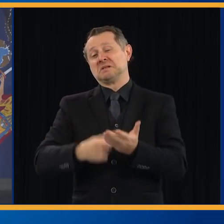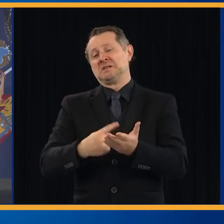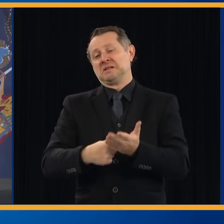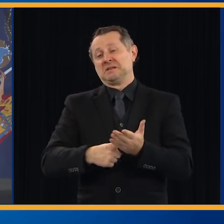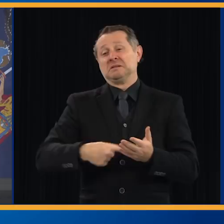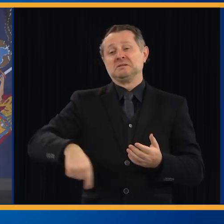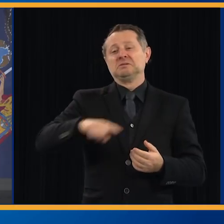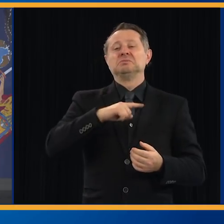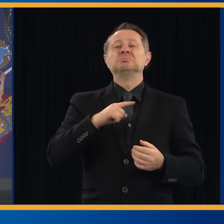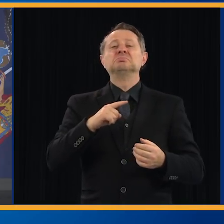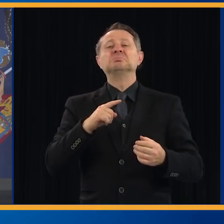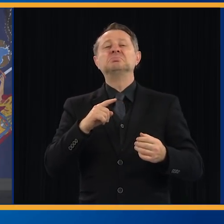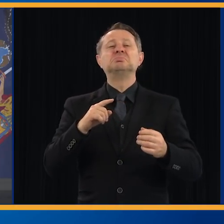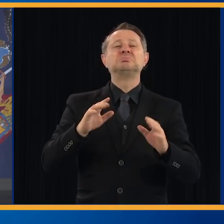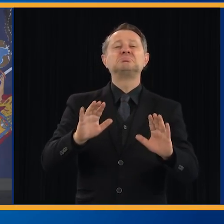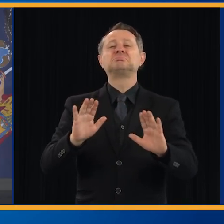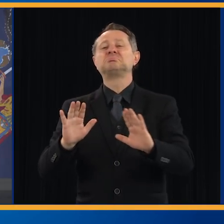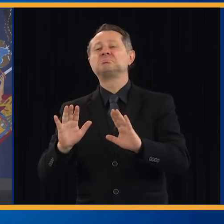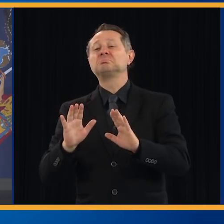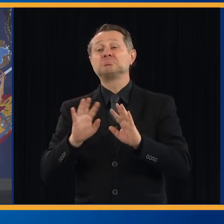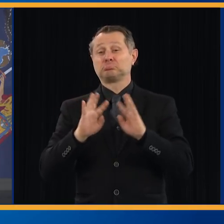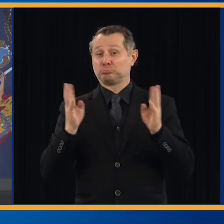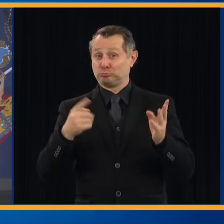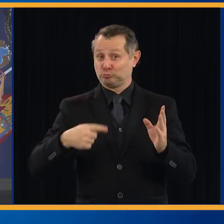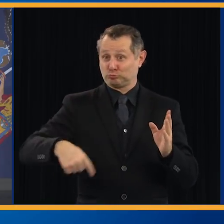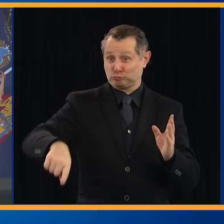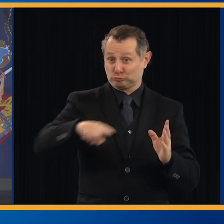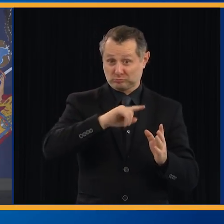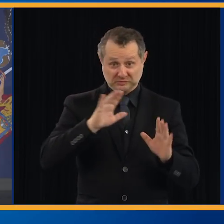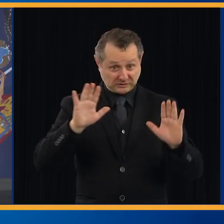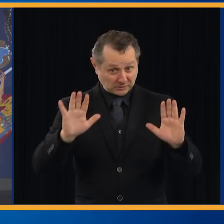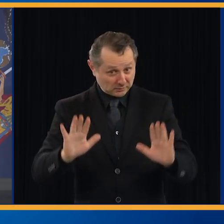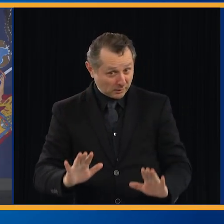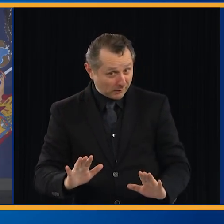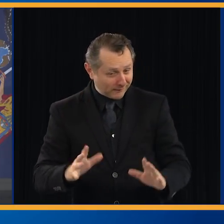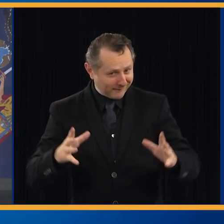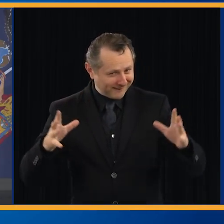how important that meal was on Sundays, to have the family